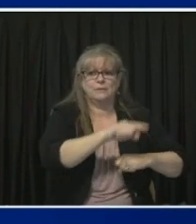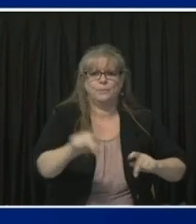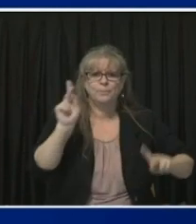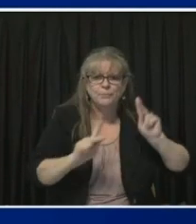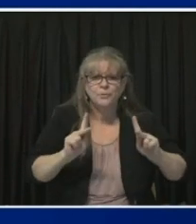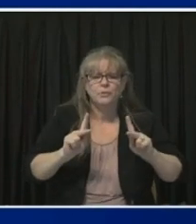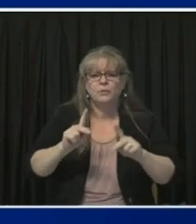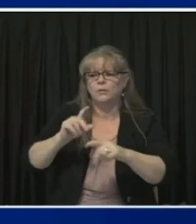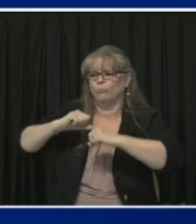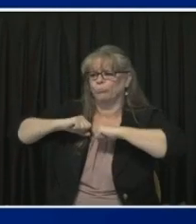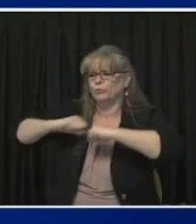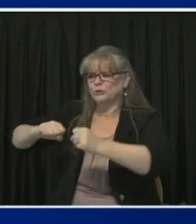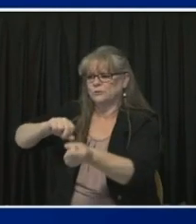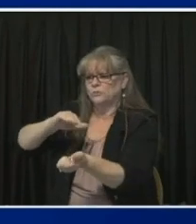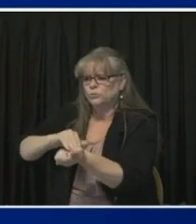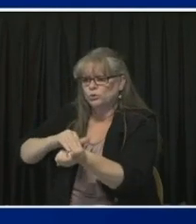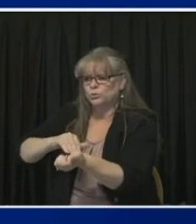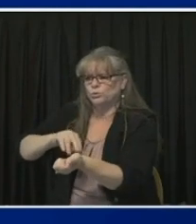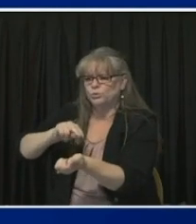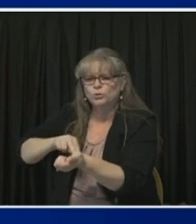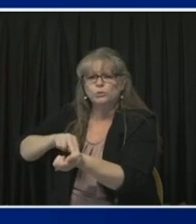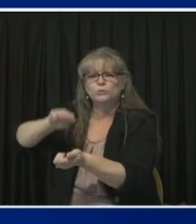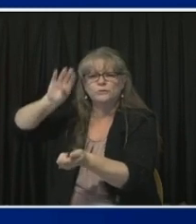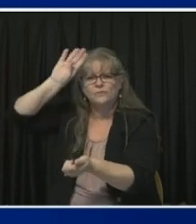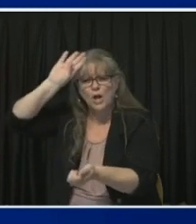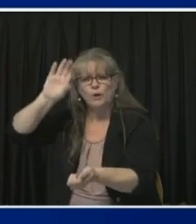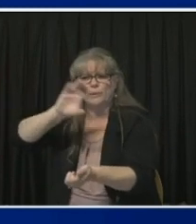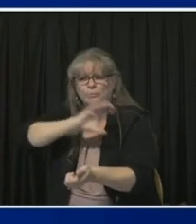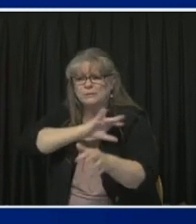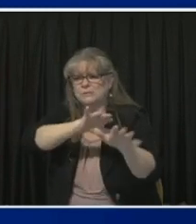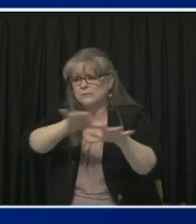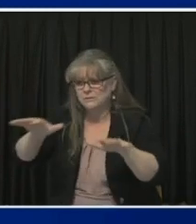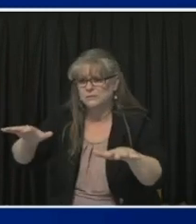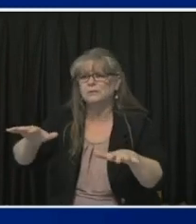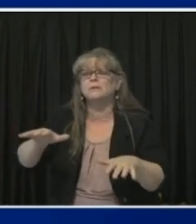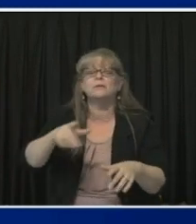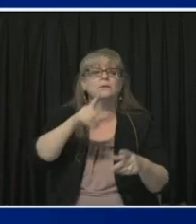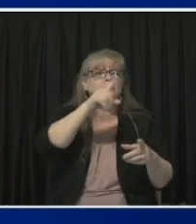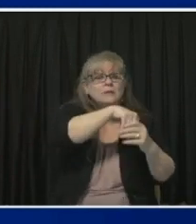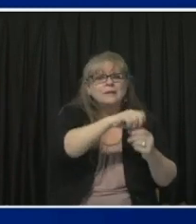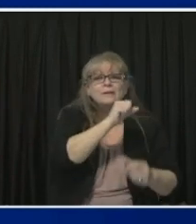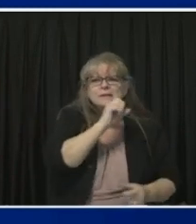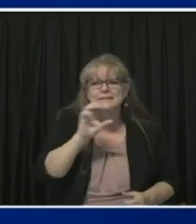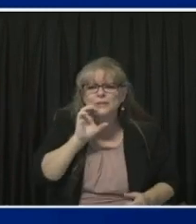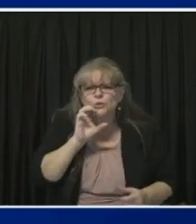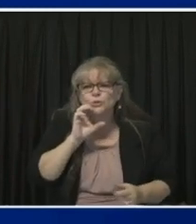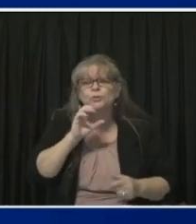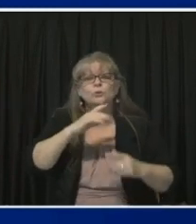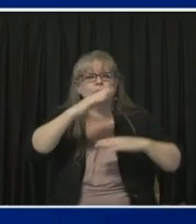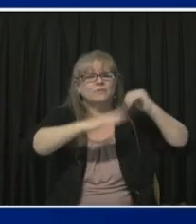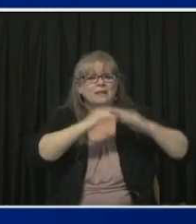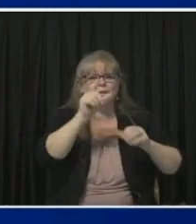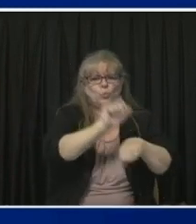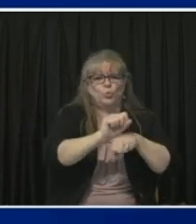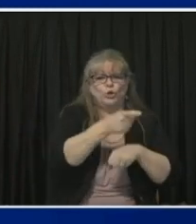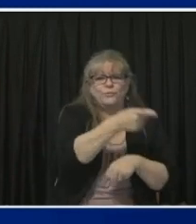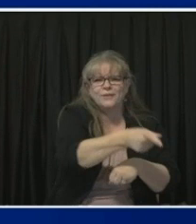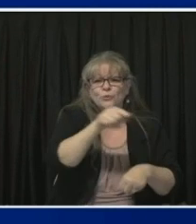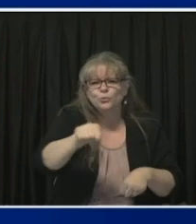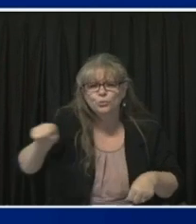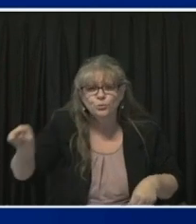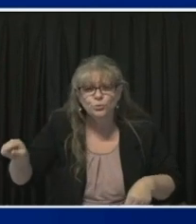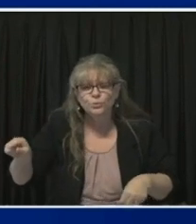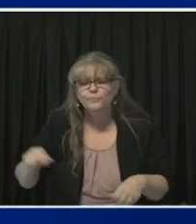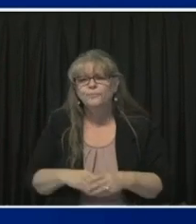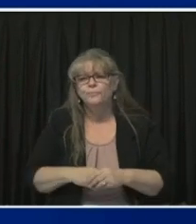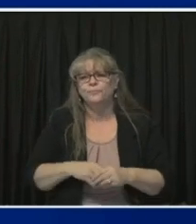medical professionals. Some of it also goes to those who work in our senior care and nursing home facilities. My last update was April 1st on what we've